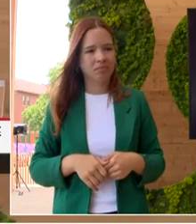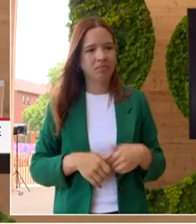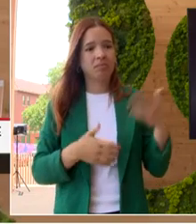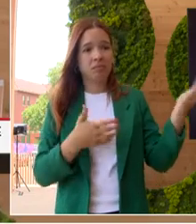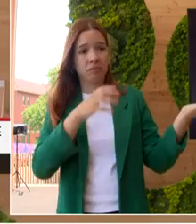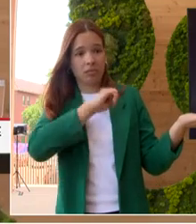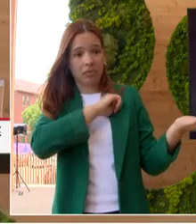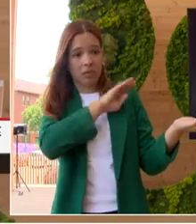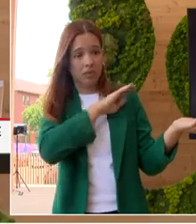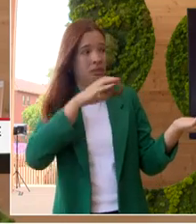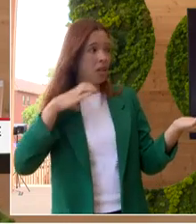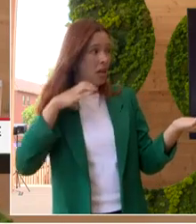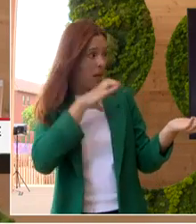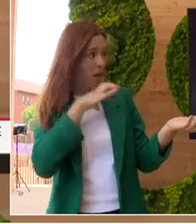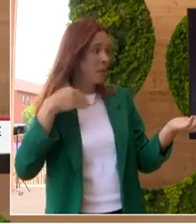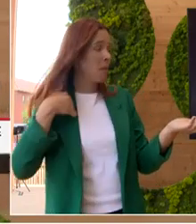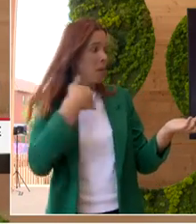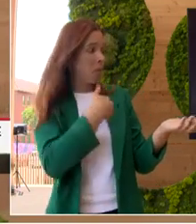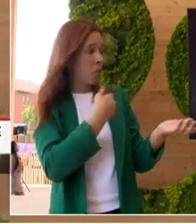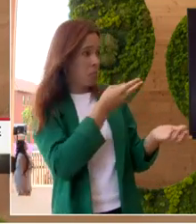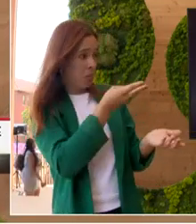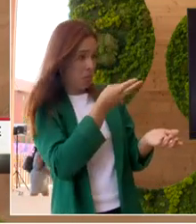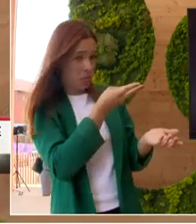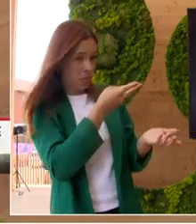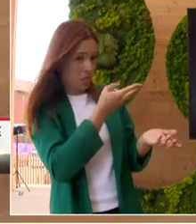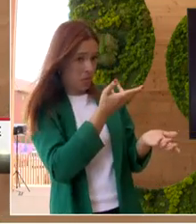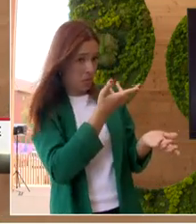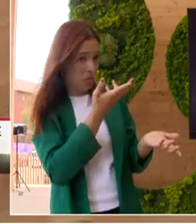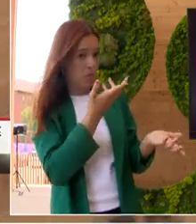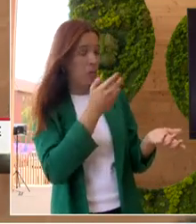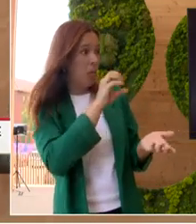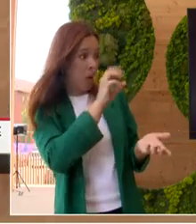any? Latrina?